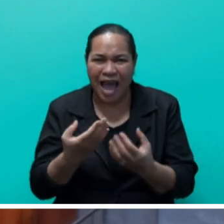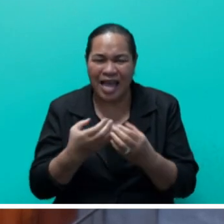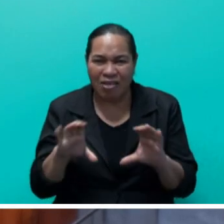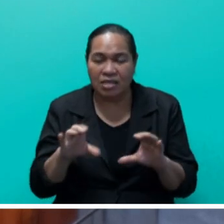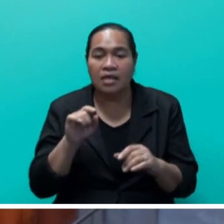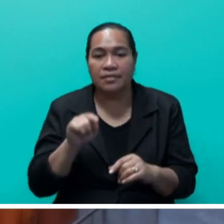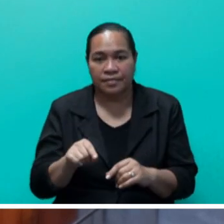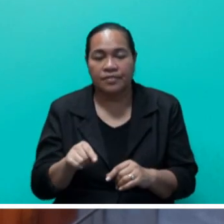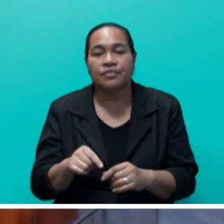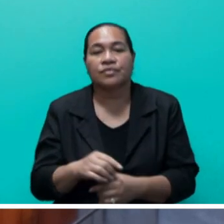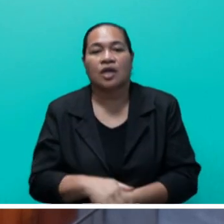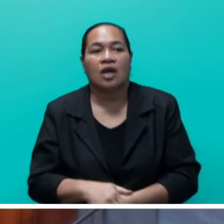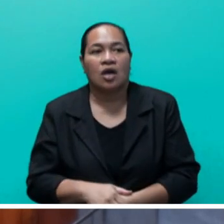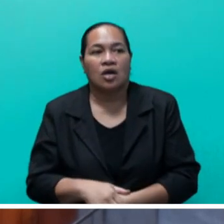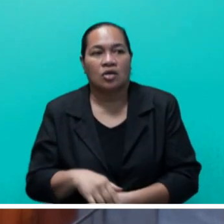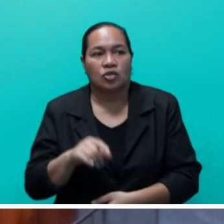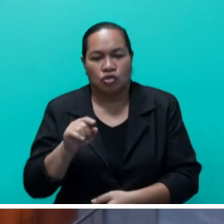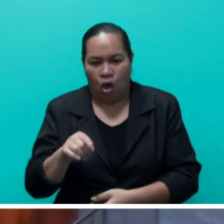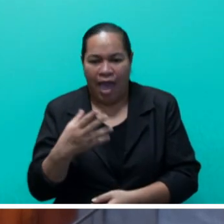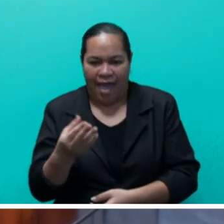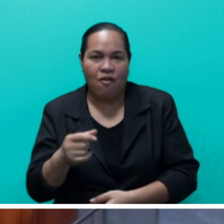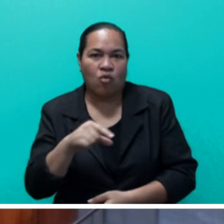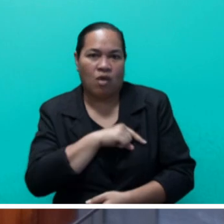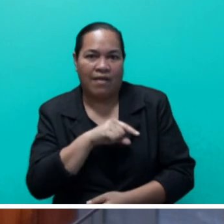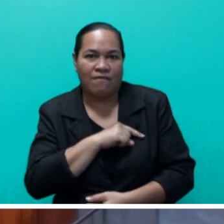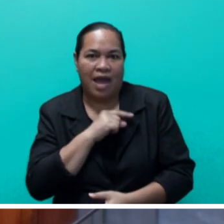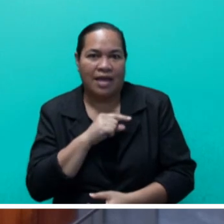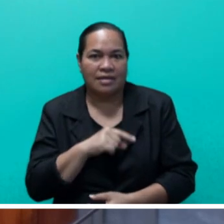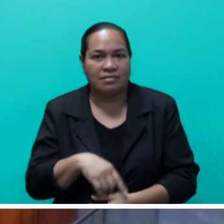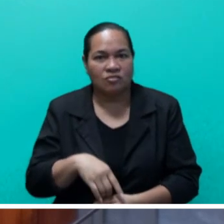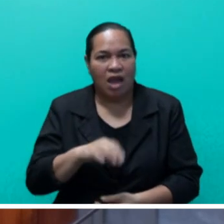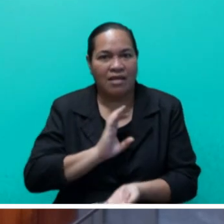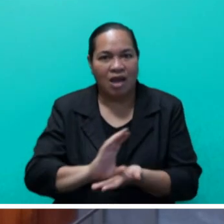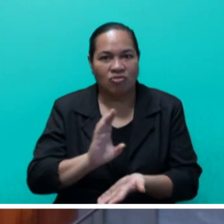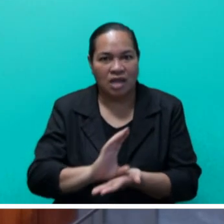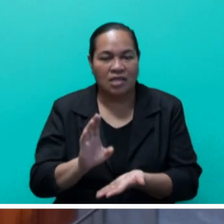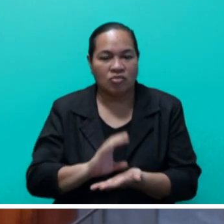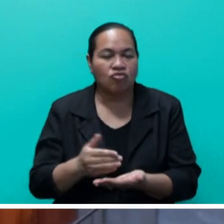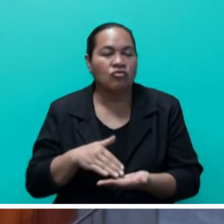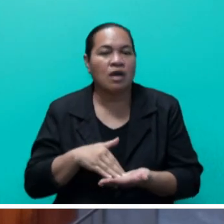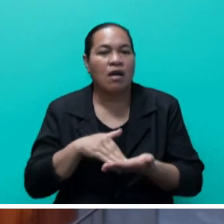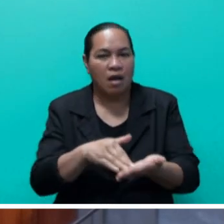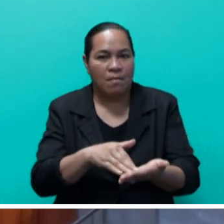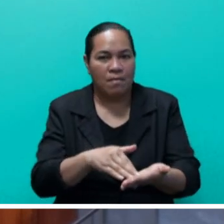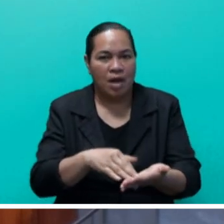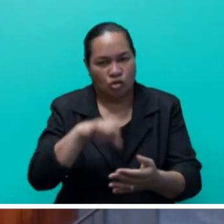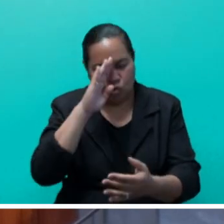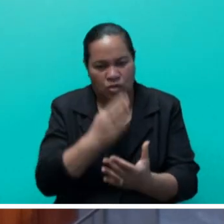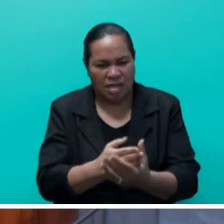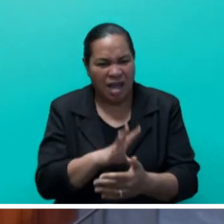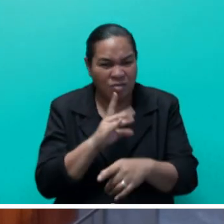statutory unit with qualified counselors provided counseling support to students referred from